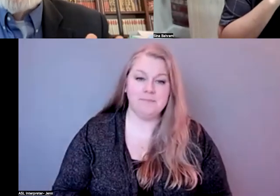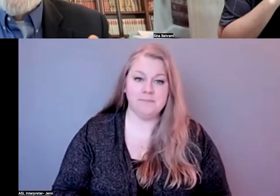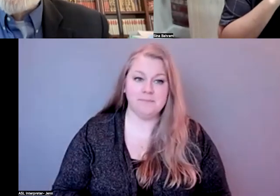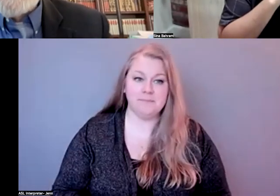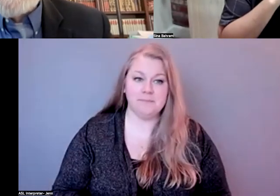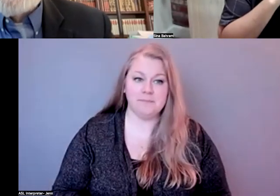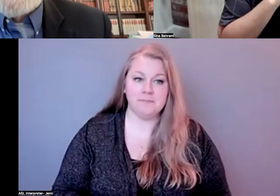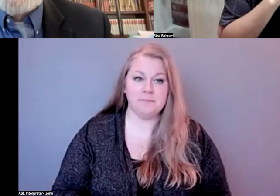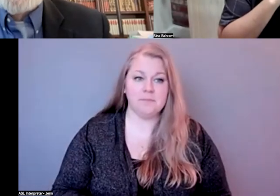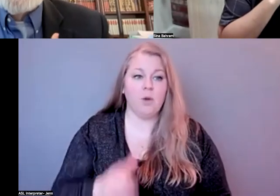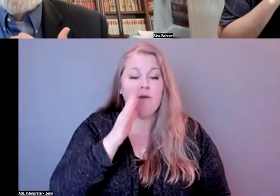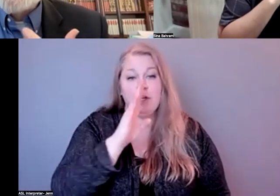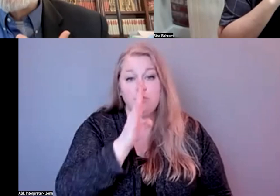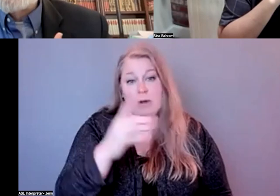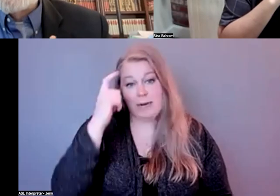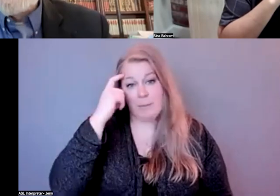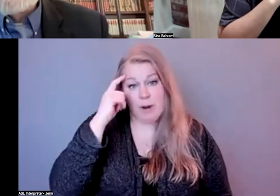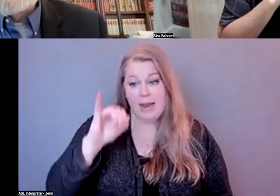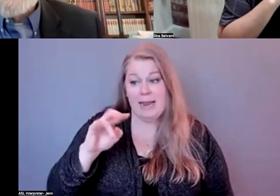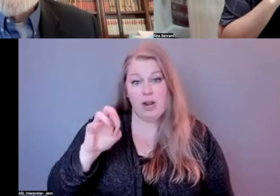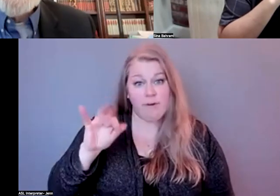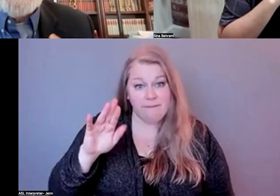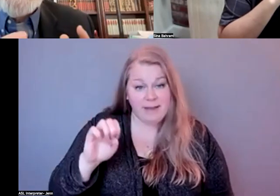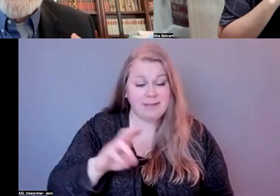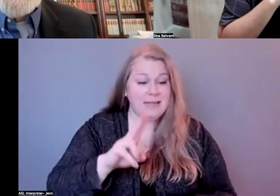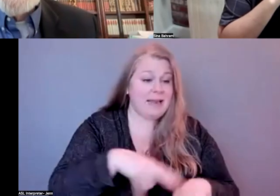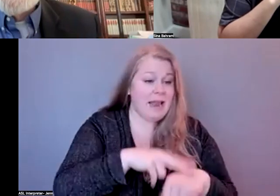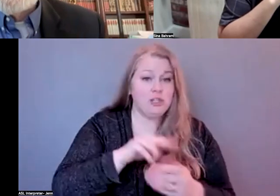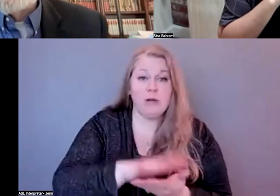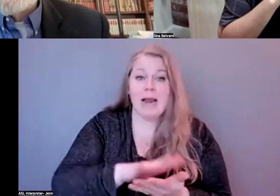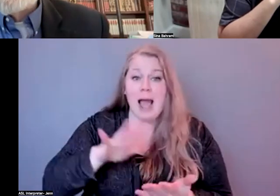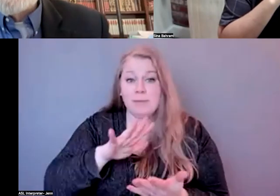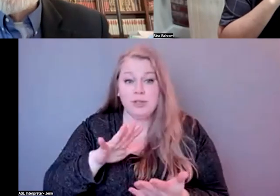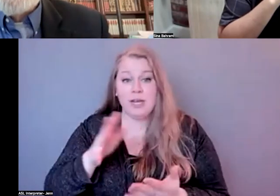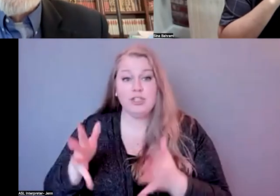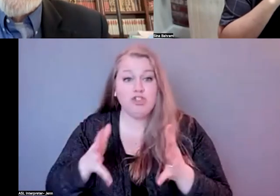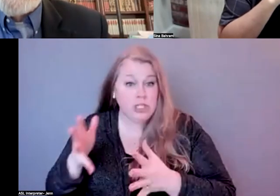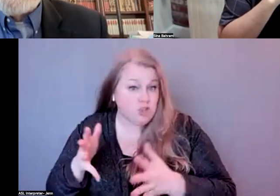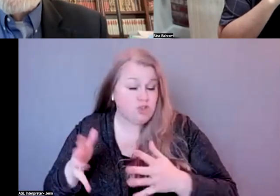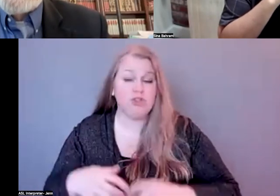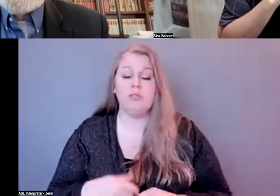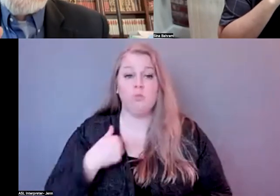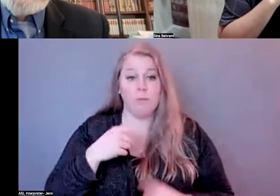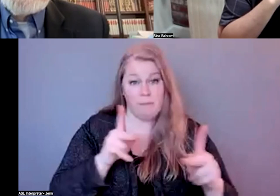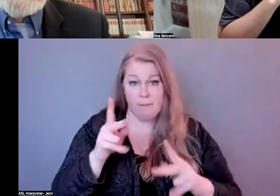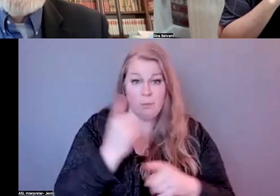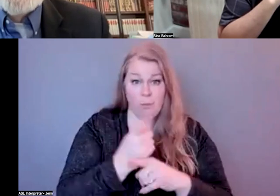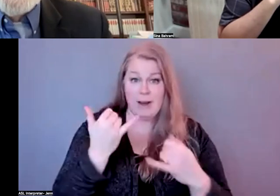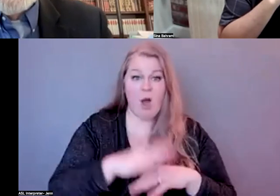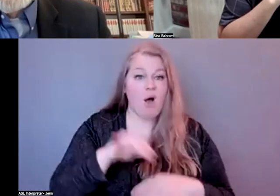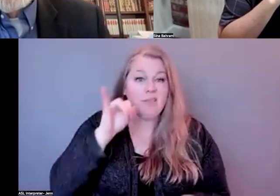We're going to have direct brain interfaces. We're going to have natural and abstract gestures. We have people right now on the